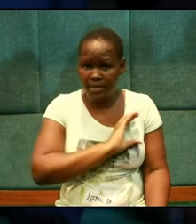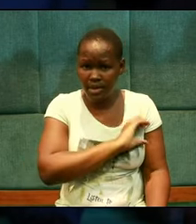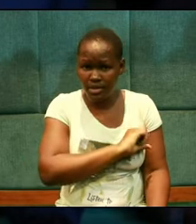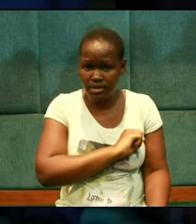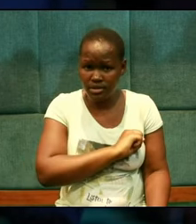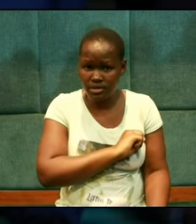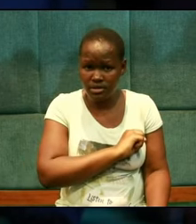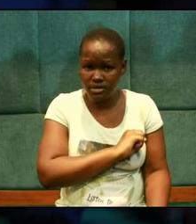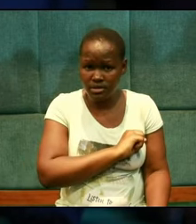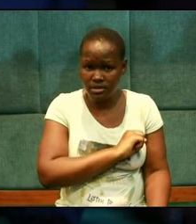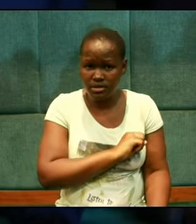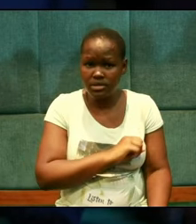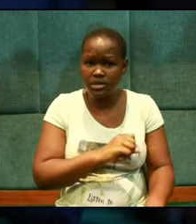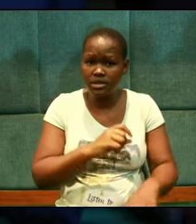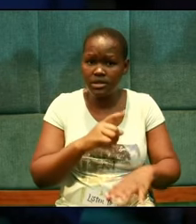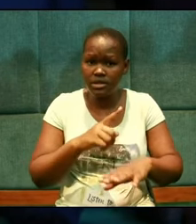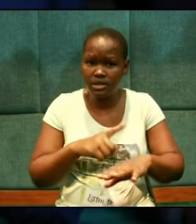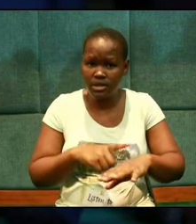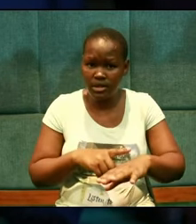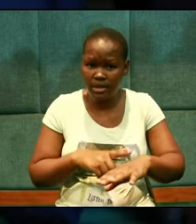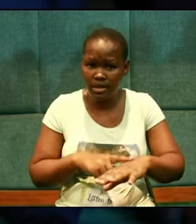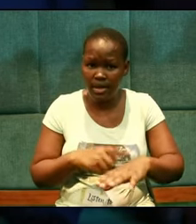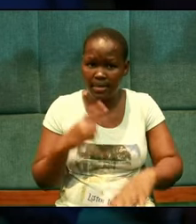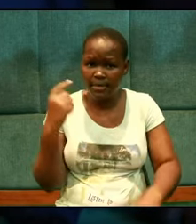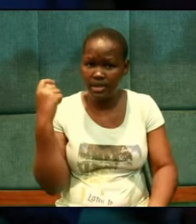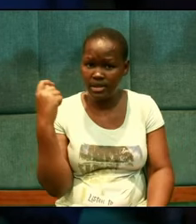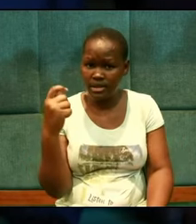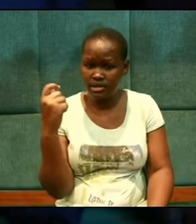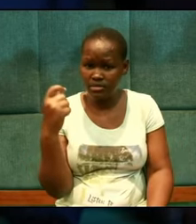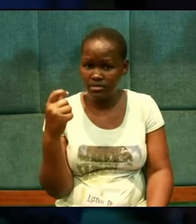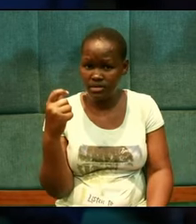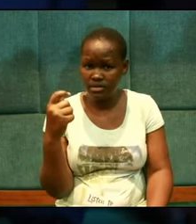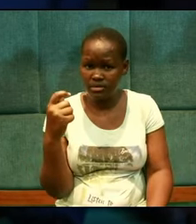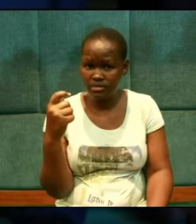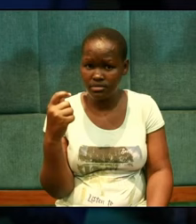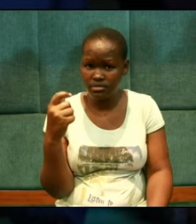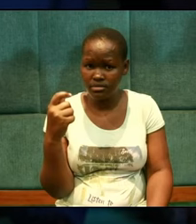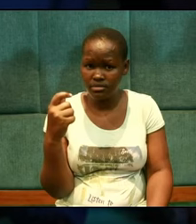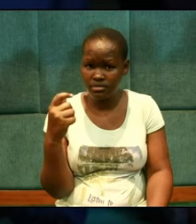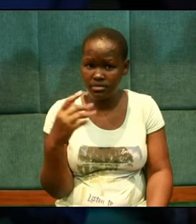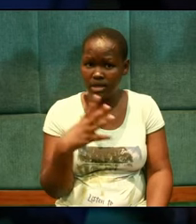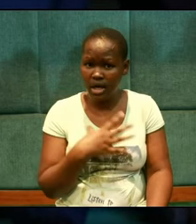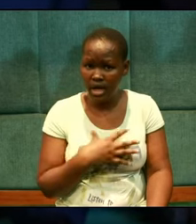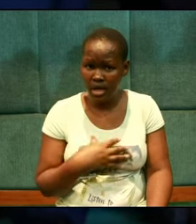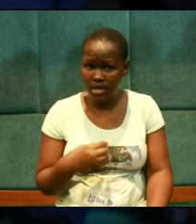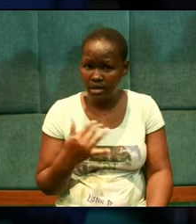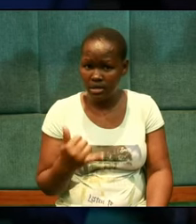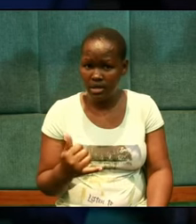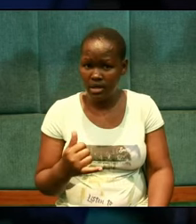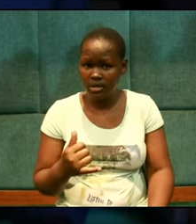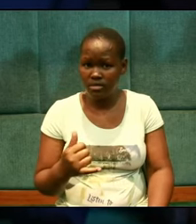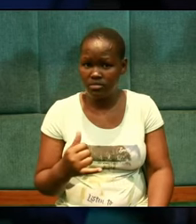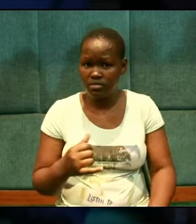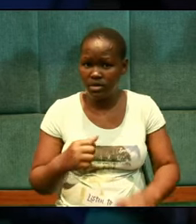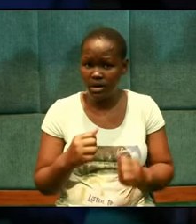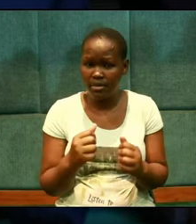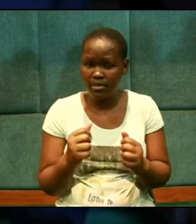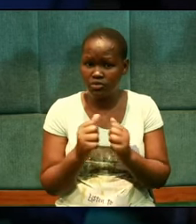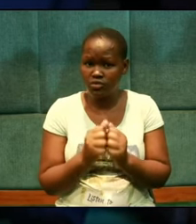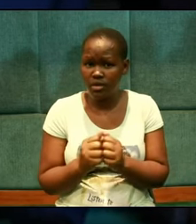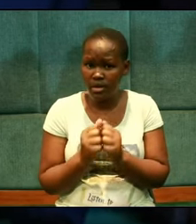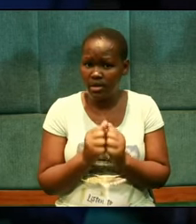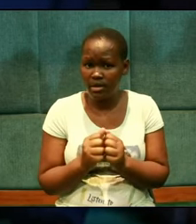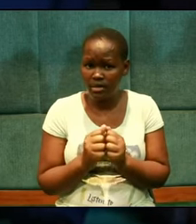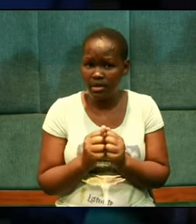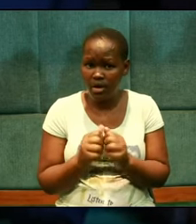we wait to testify of how you have revived our marriages, and now we are happily living together as we serve you and we